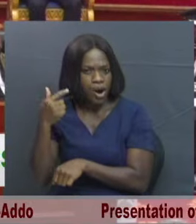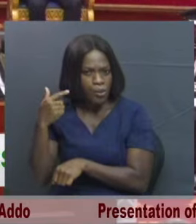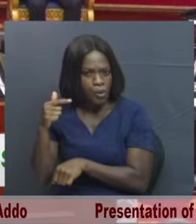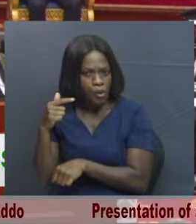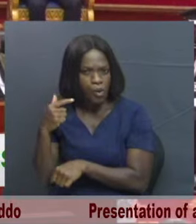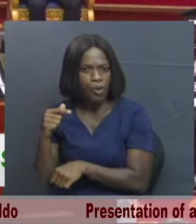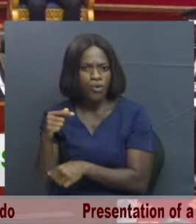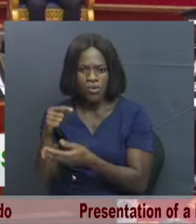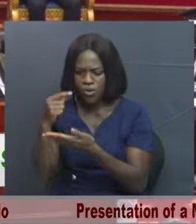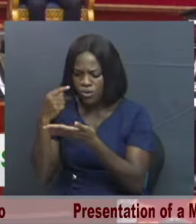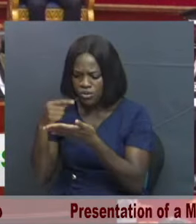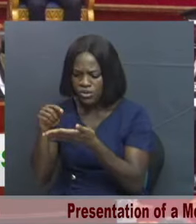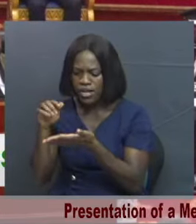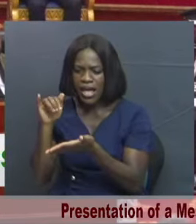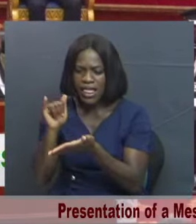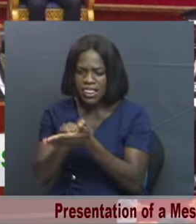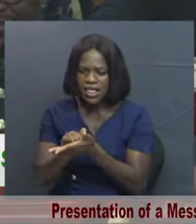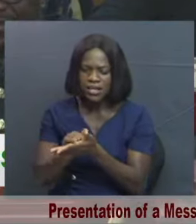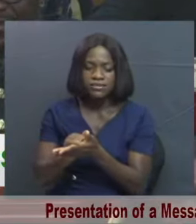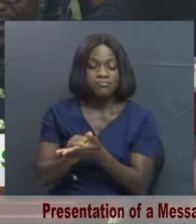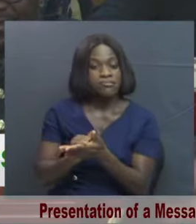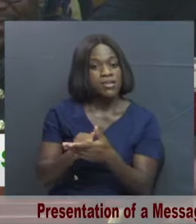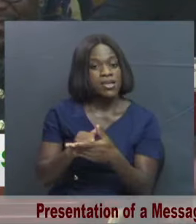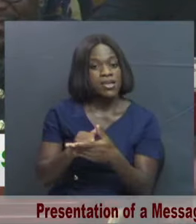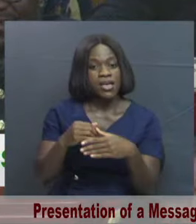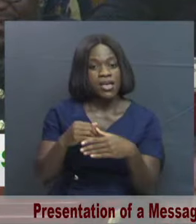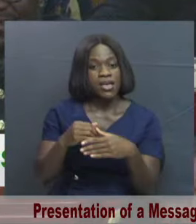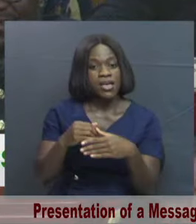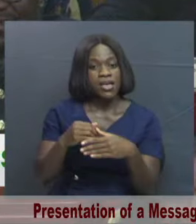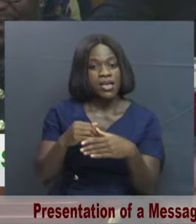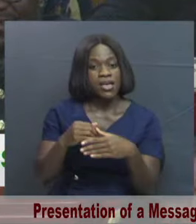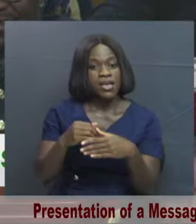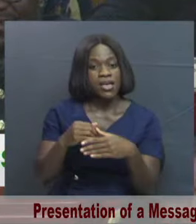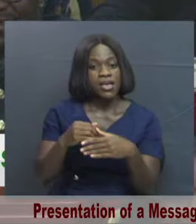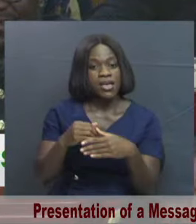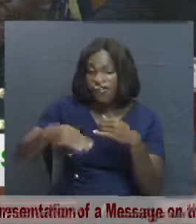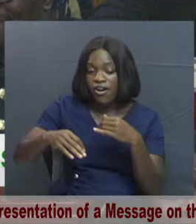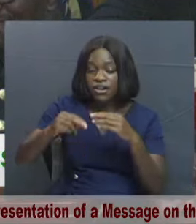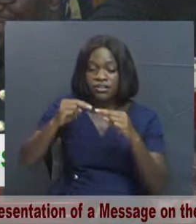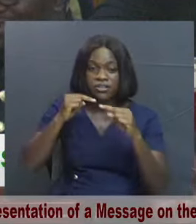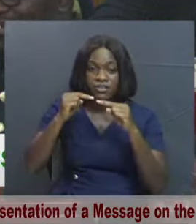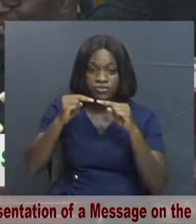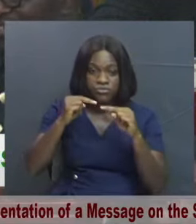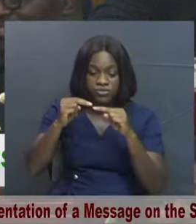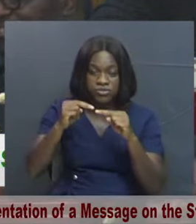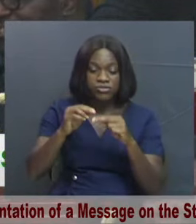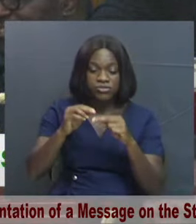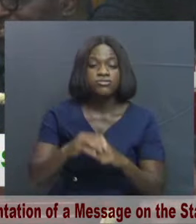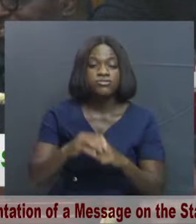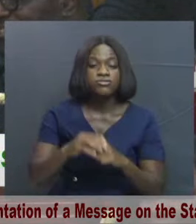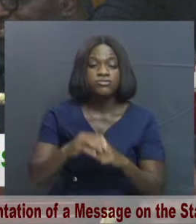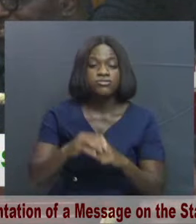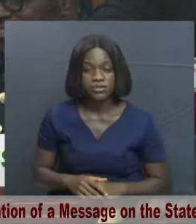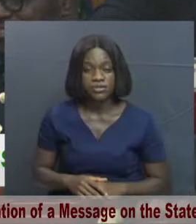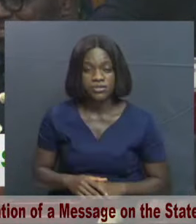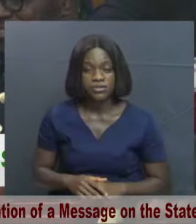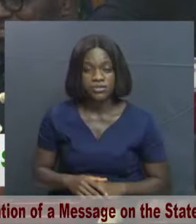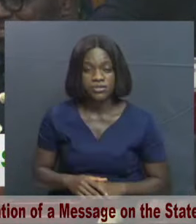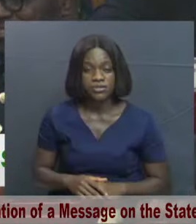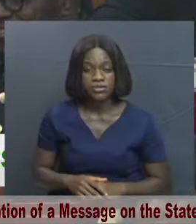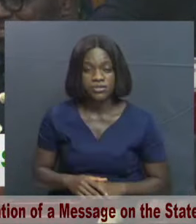the final stages of negotiations for London bullion Market Association